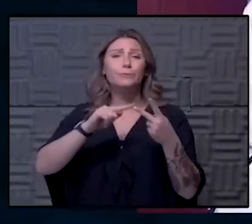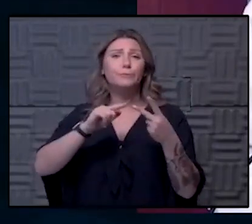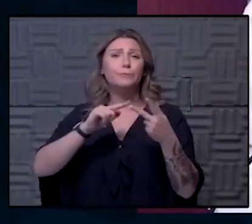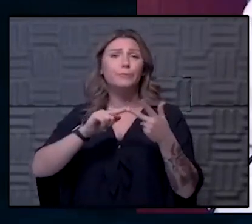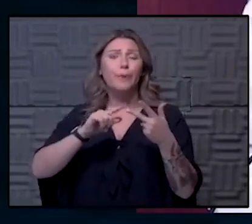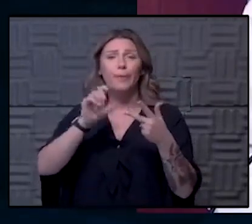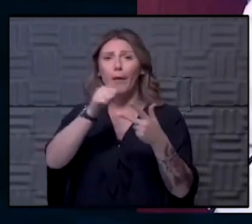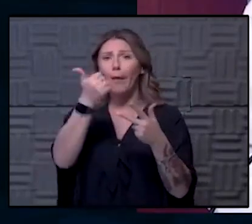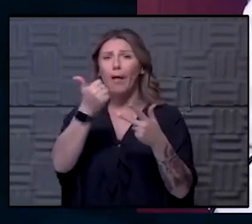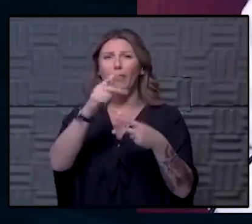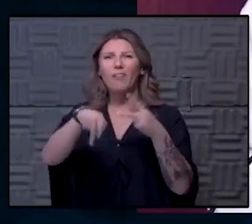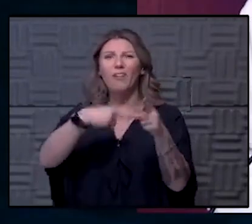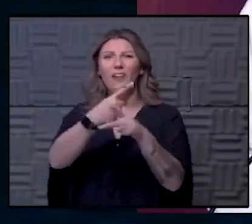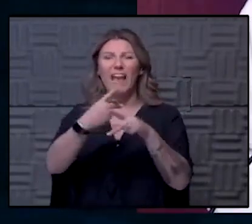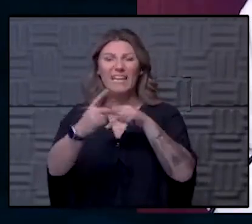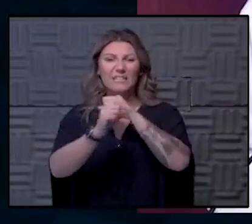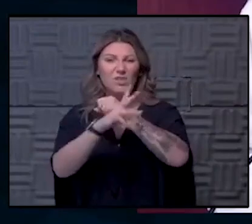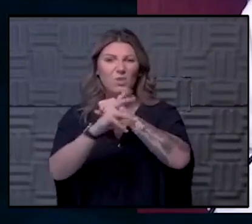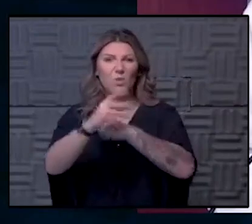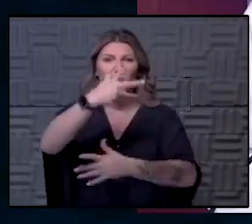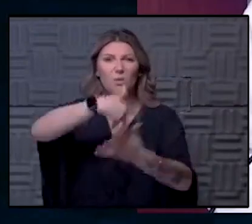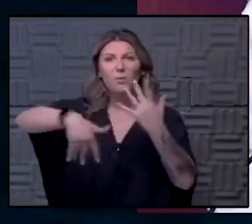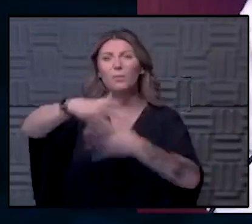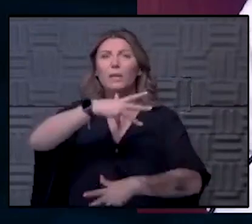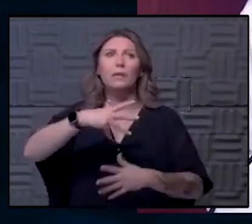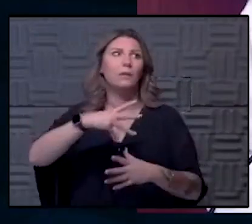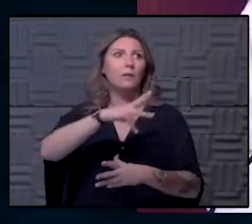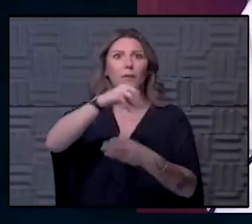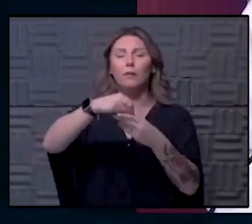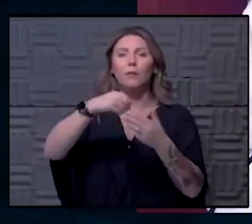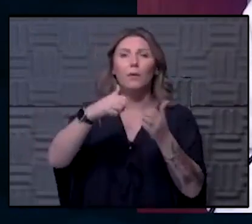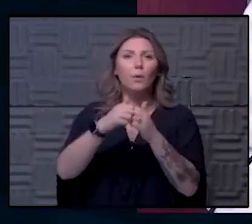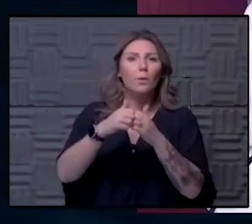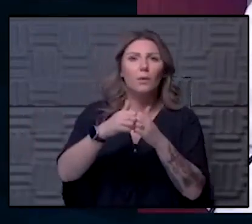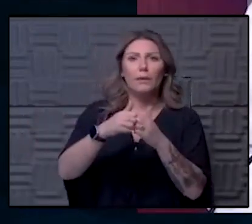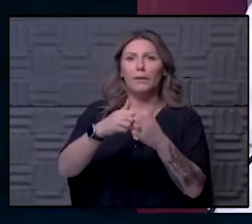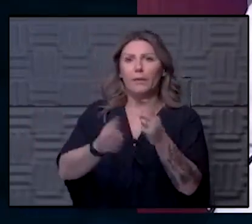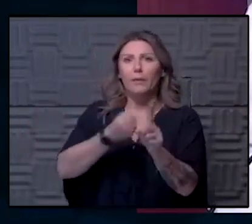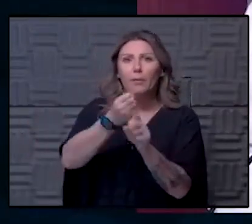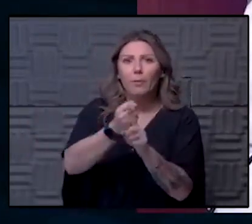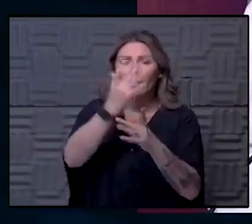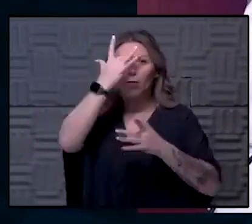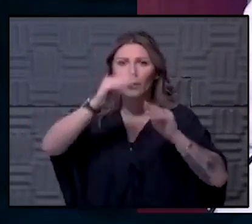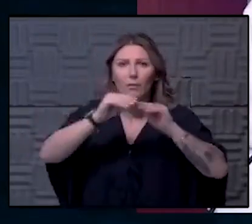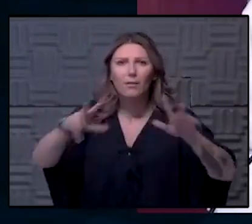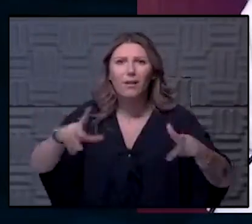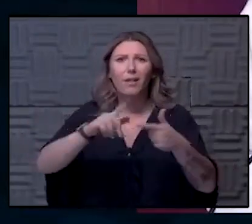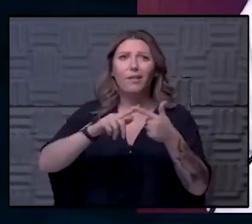social media mixed in with the pandemic, loss of faith in government and institutions, and then